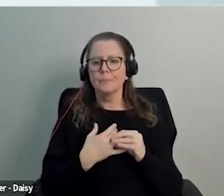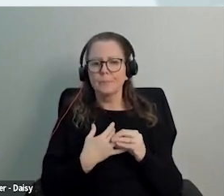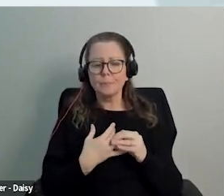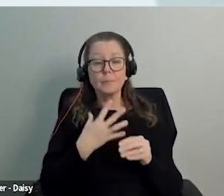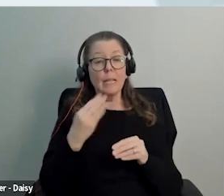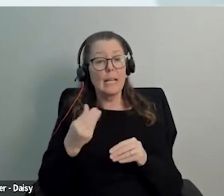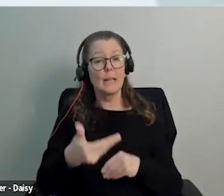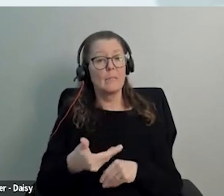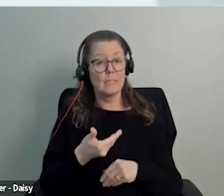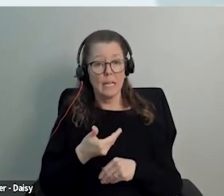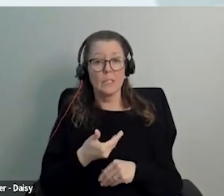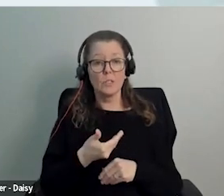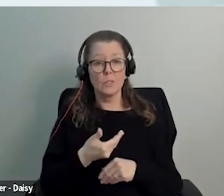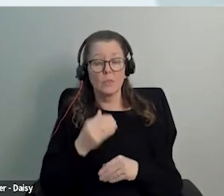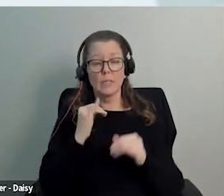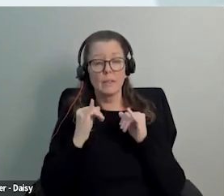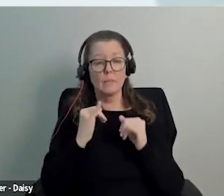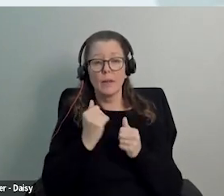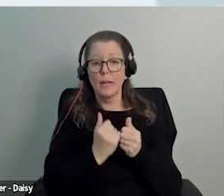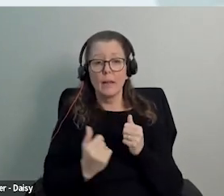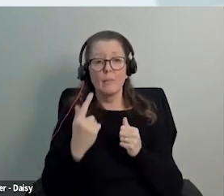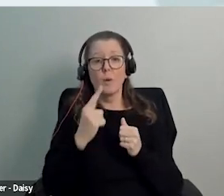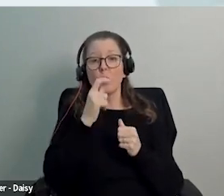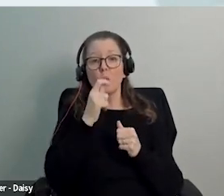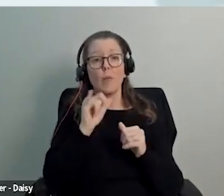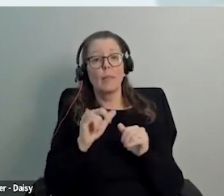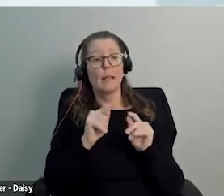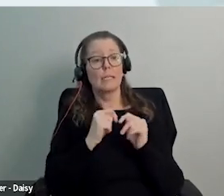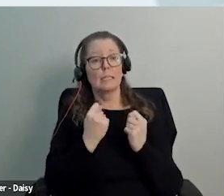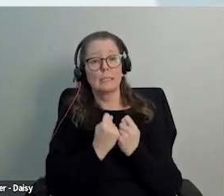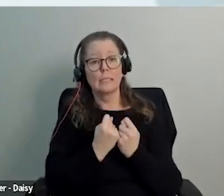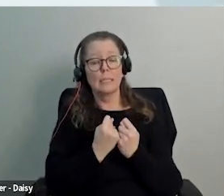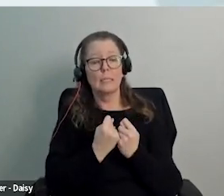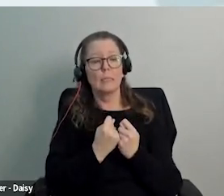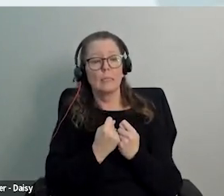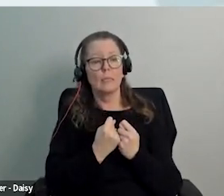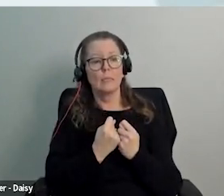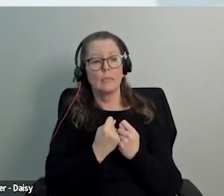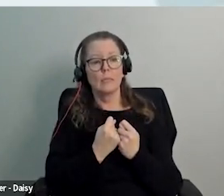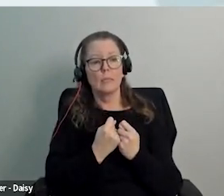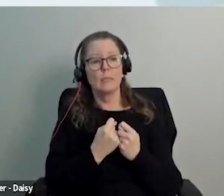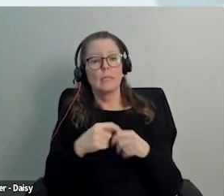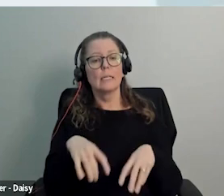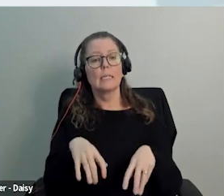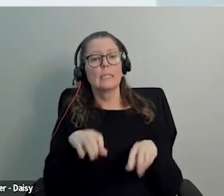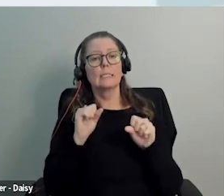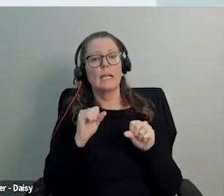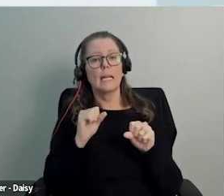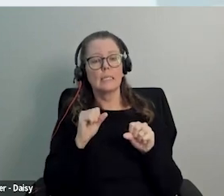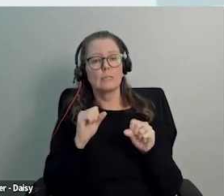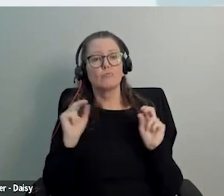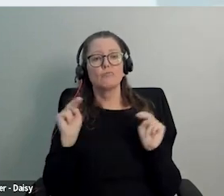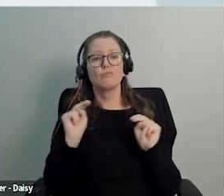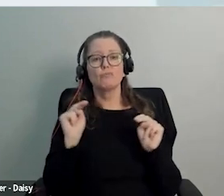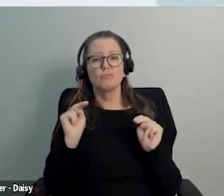interview invitation. Everyone on the team takes a bias in hiring module and